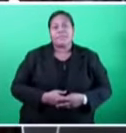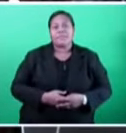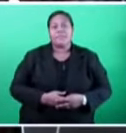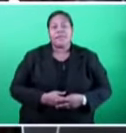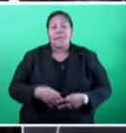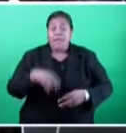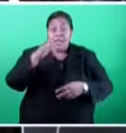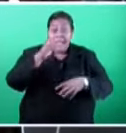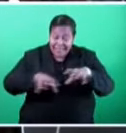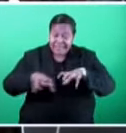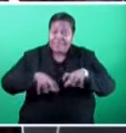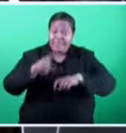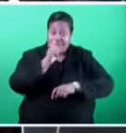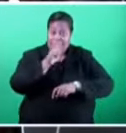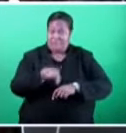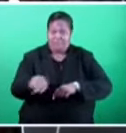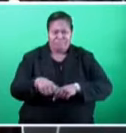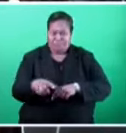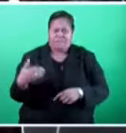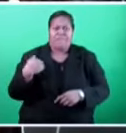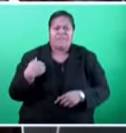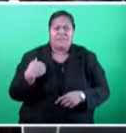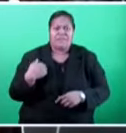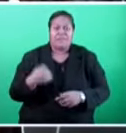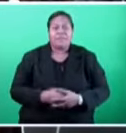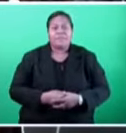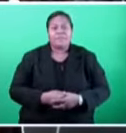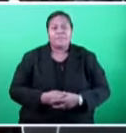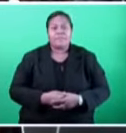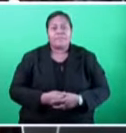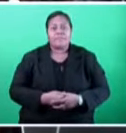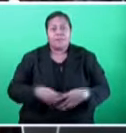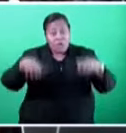People's activities will be affected. So, Mr.